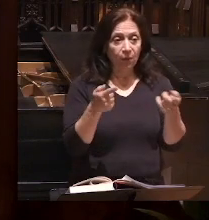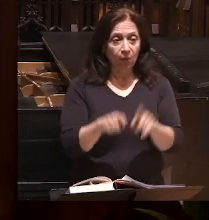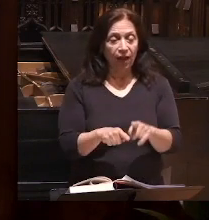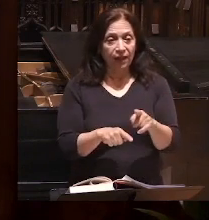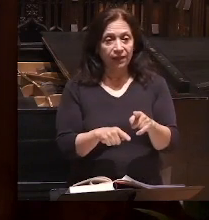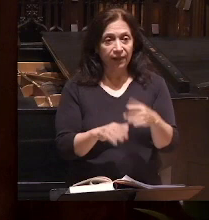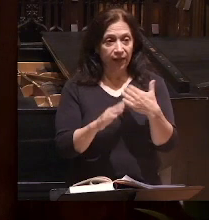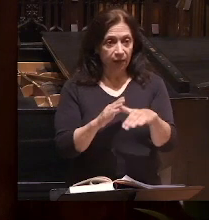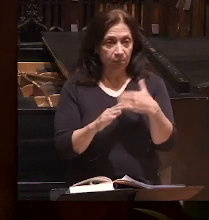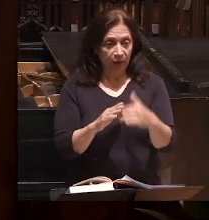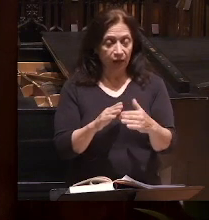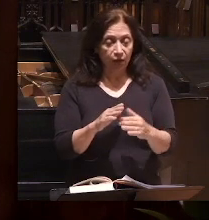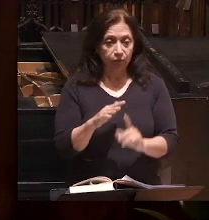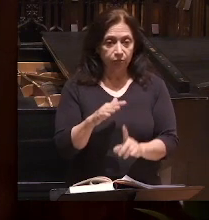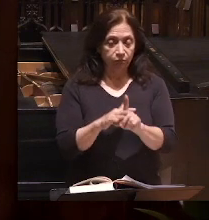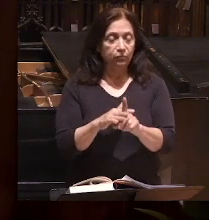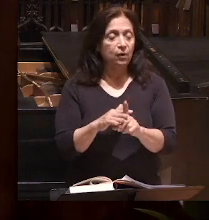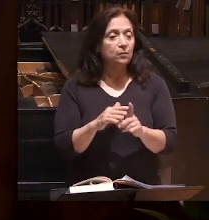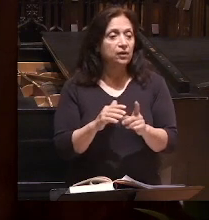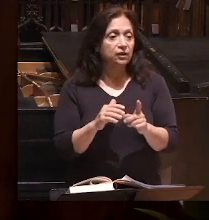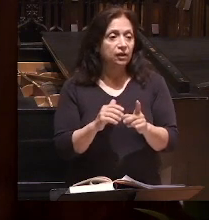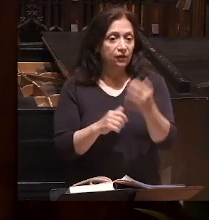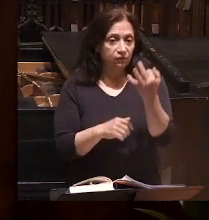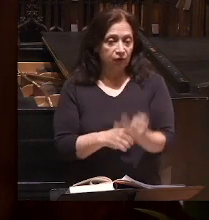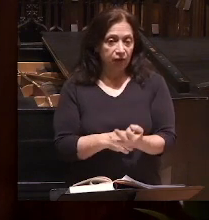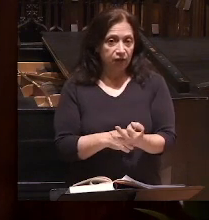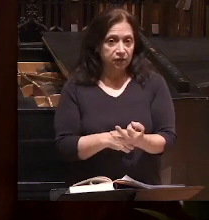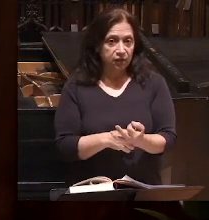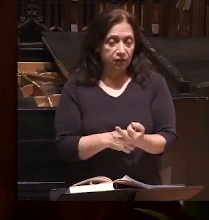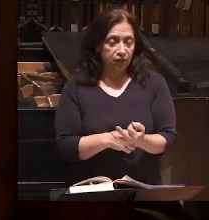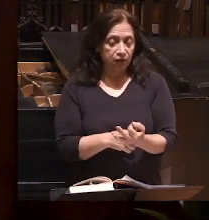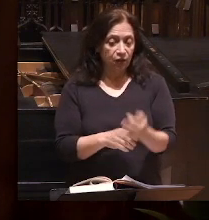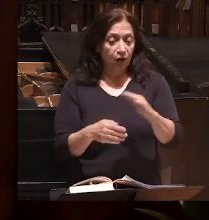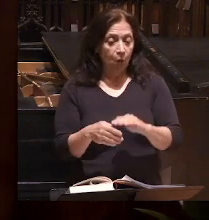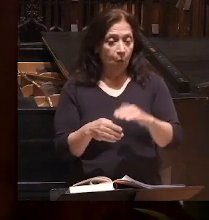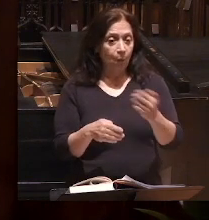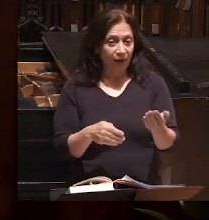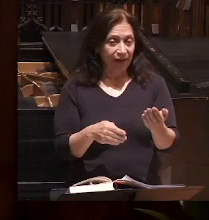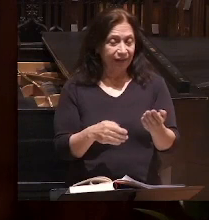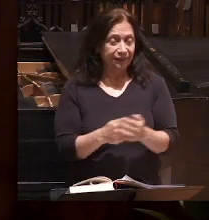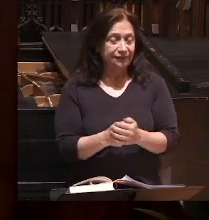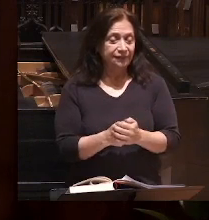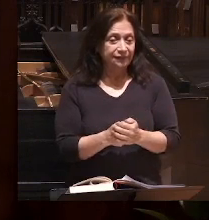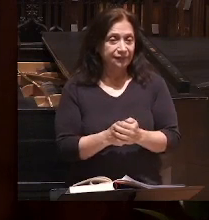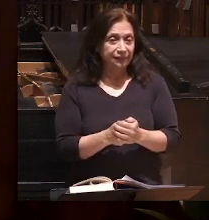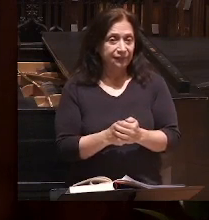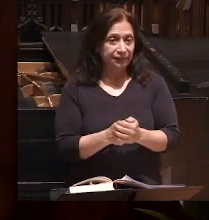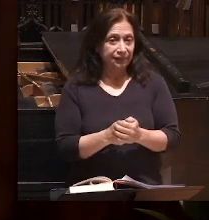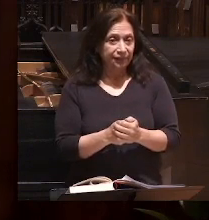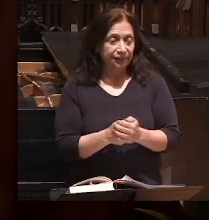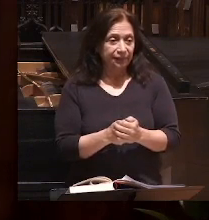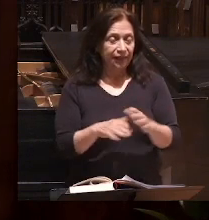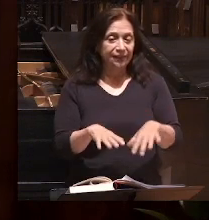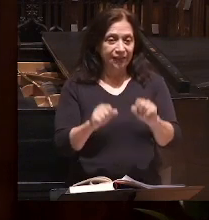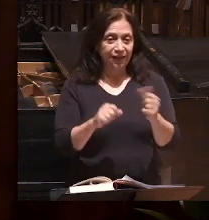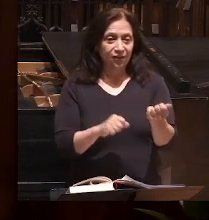email comes to your inbox on Friday, that you open it, and that then you take a